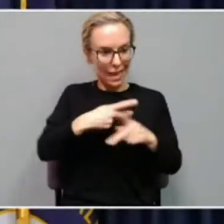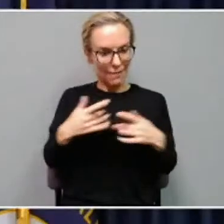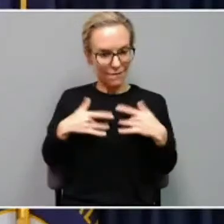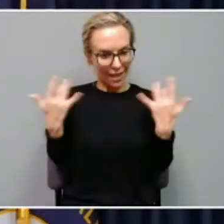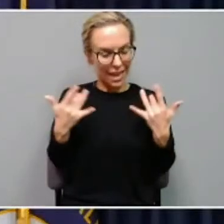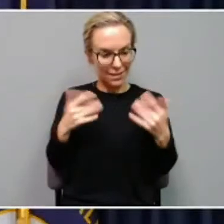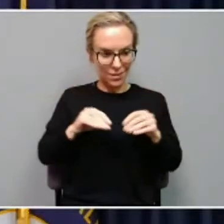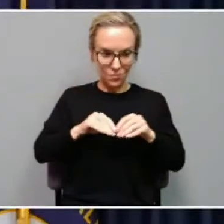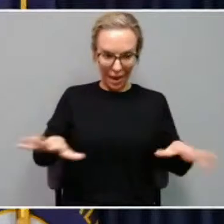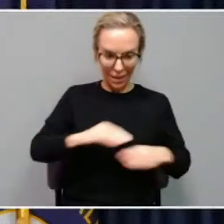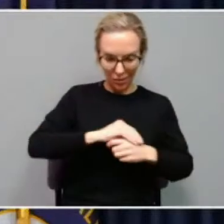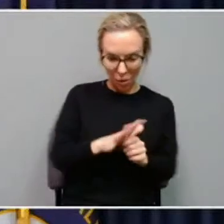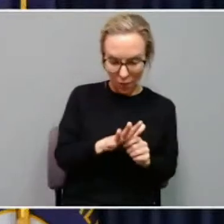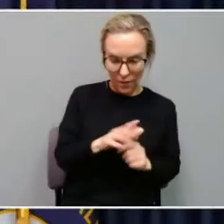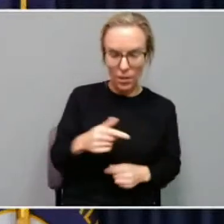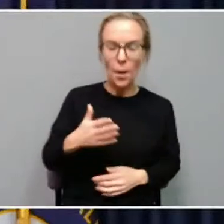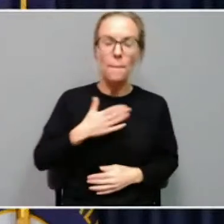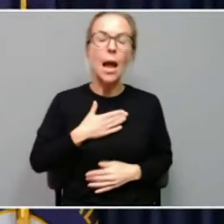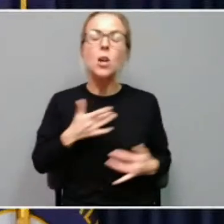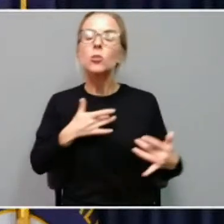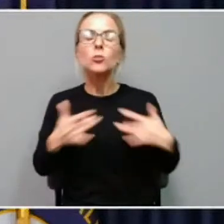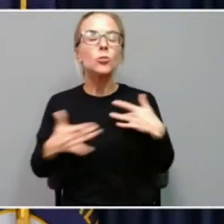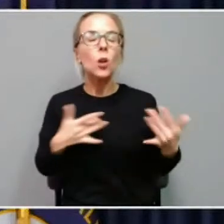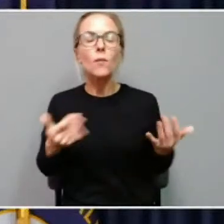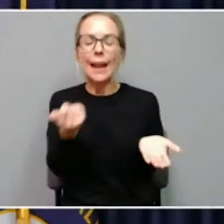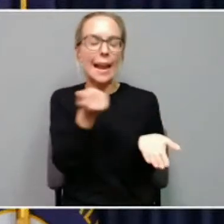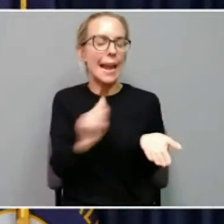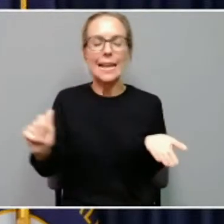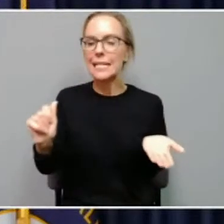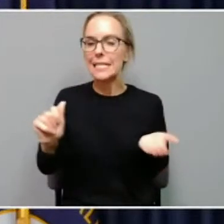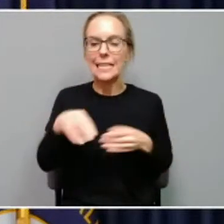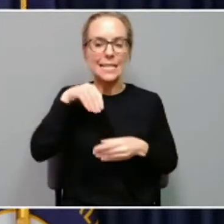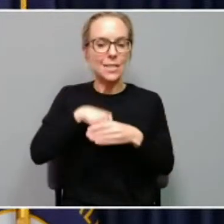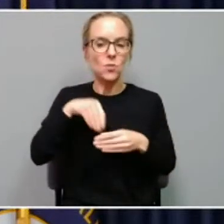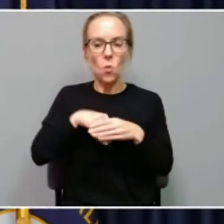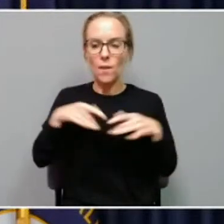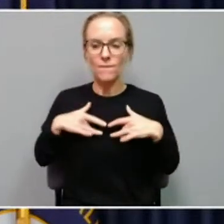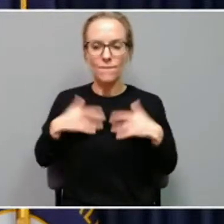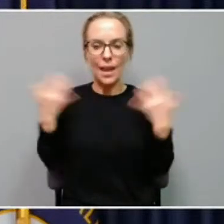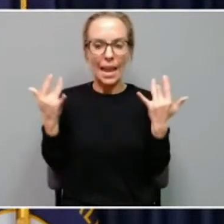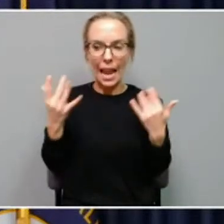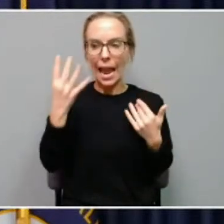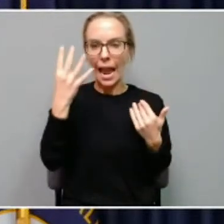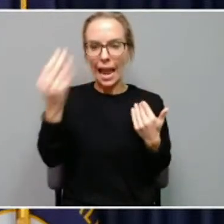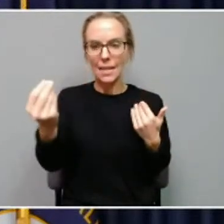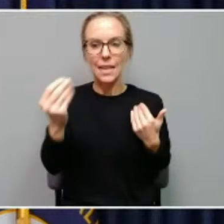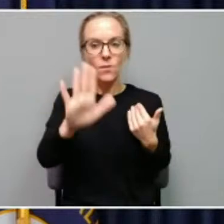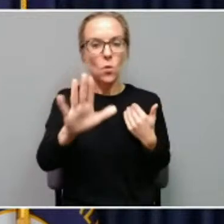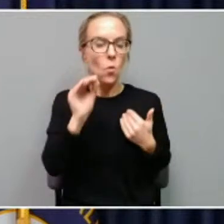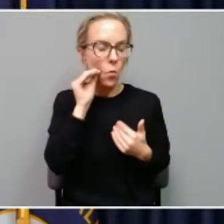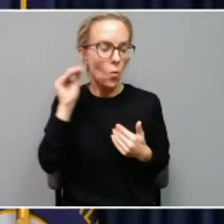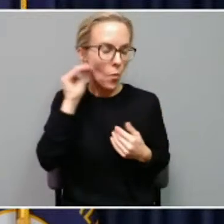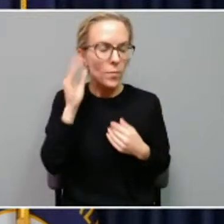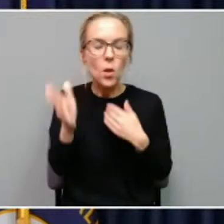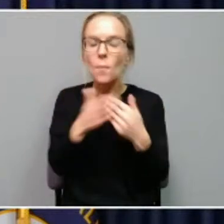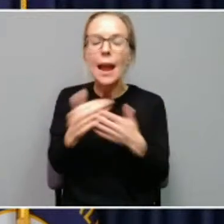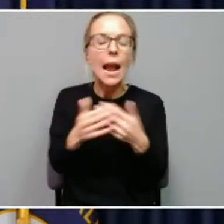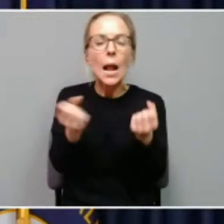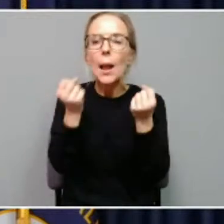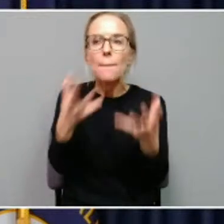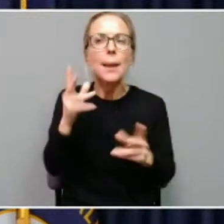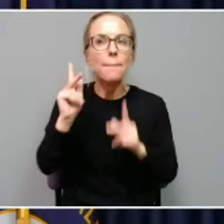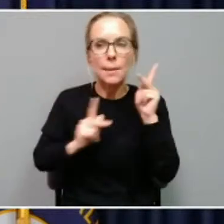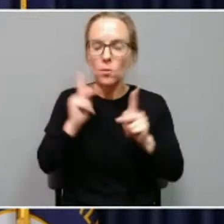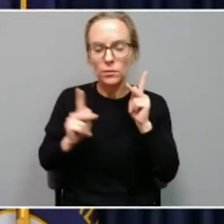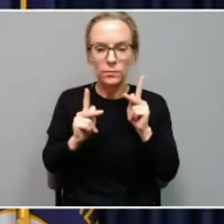So I have concerns of any indoor event outside of your home, no matter how many people, if you're